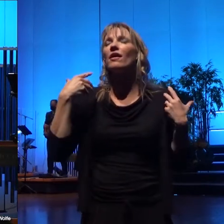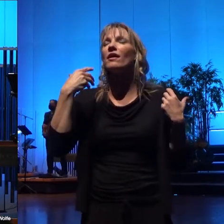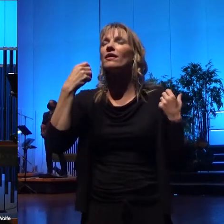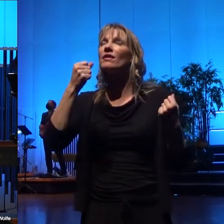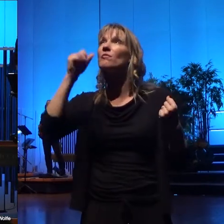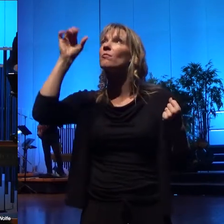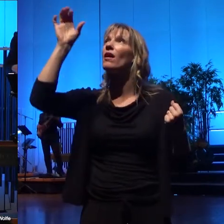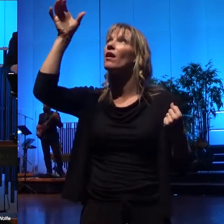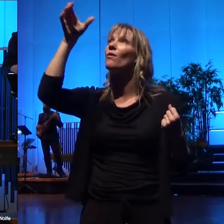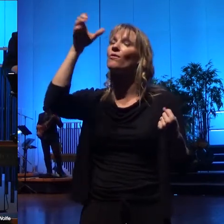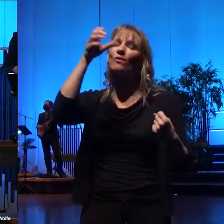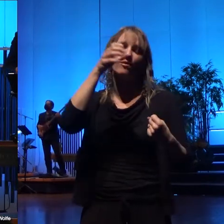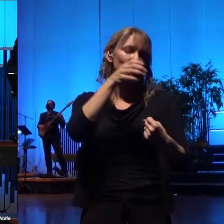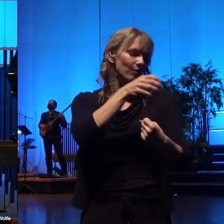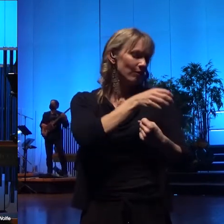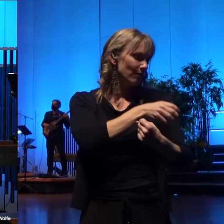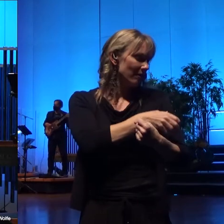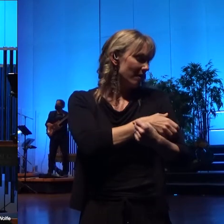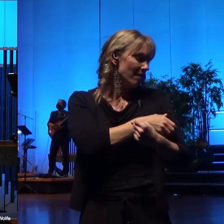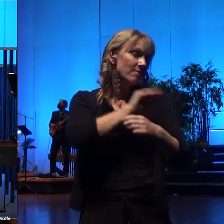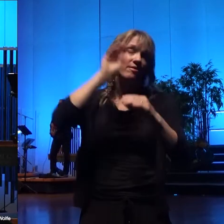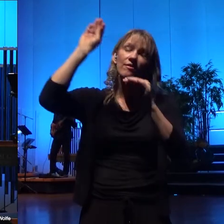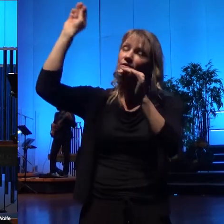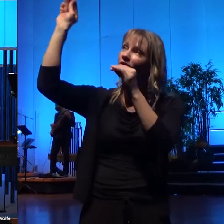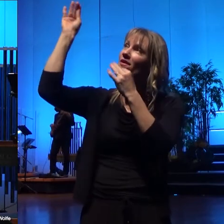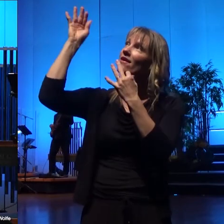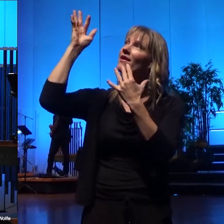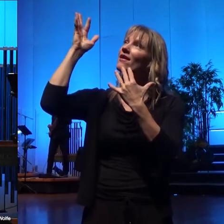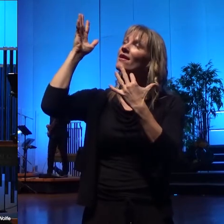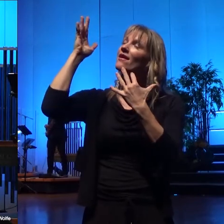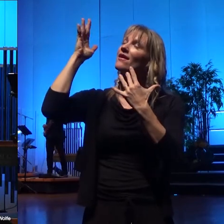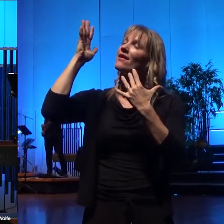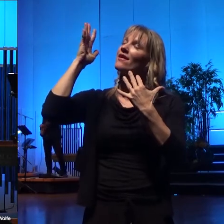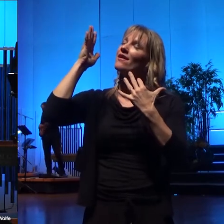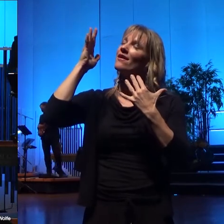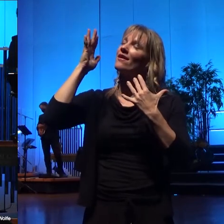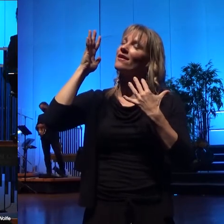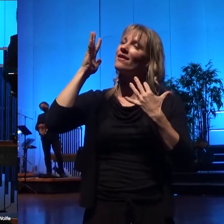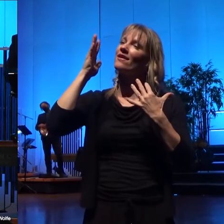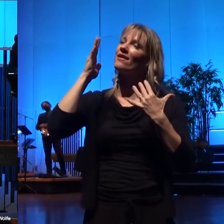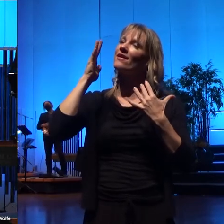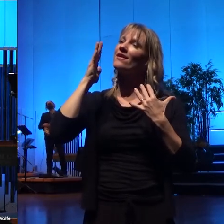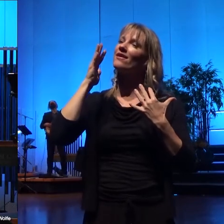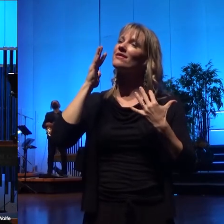the mighty power and the grace.